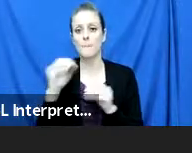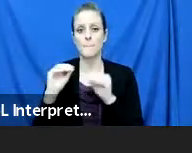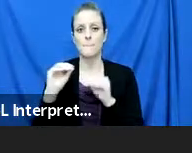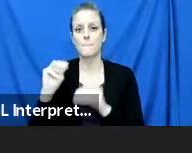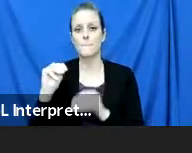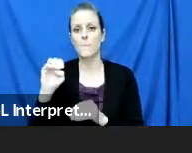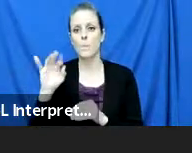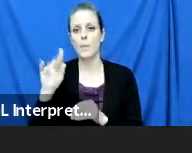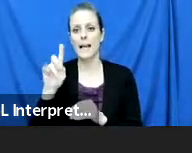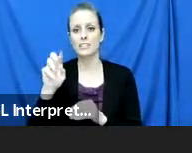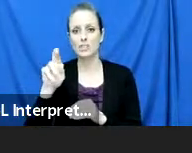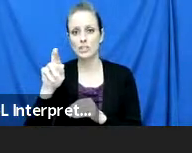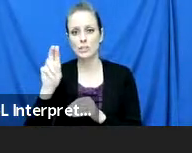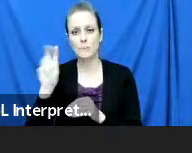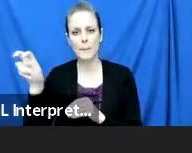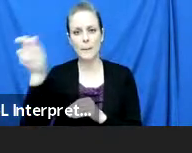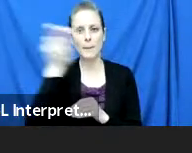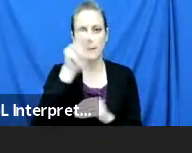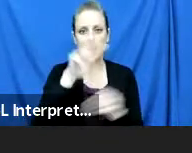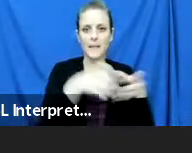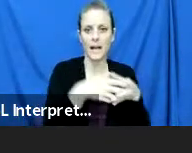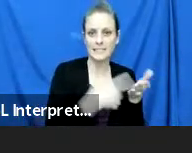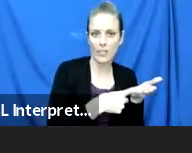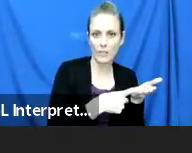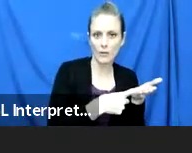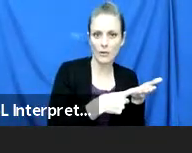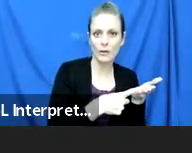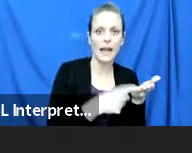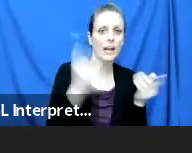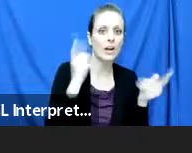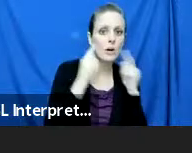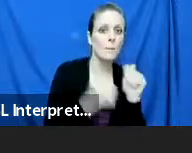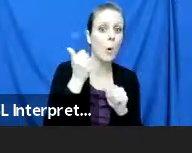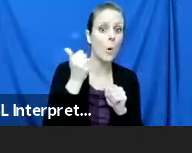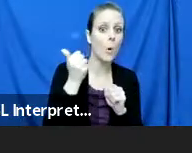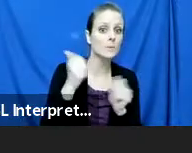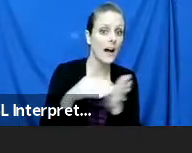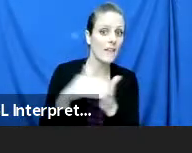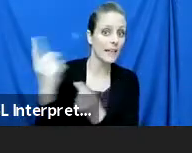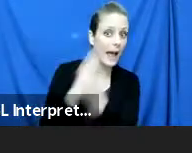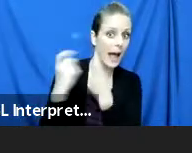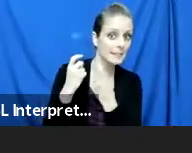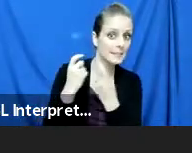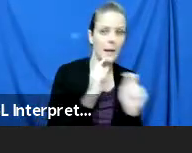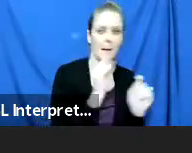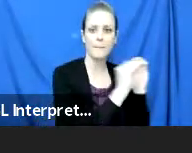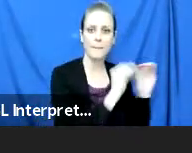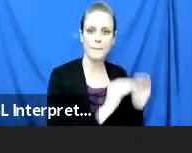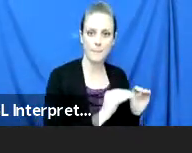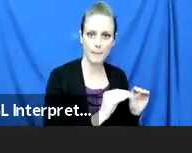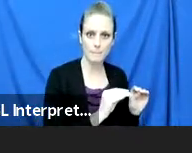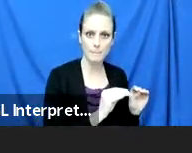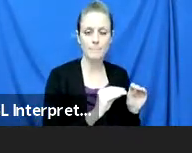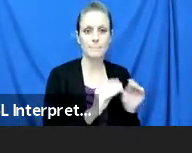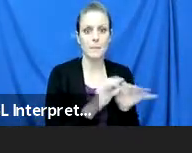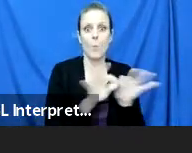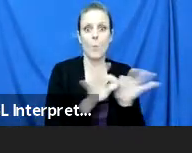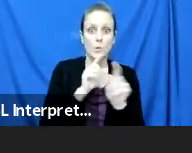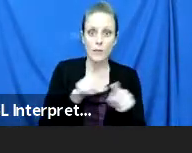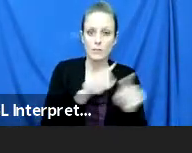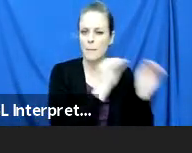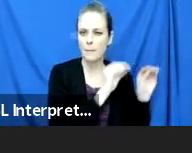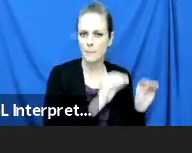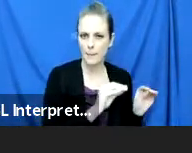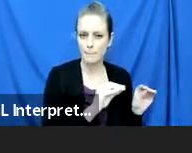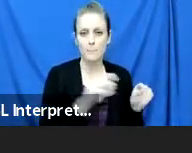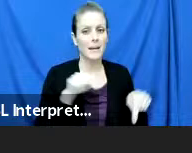we think people are asking or are the most important to be answered. And this is a working database. We